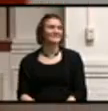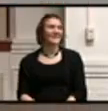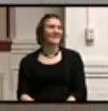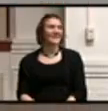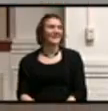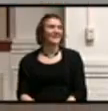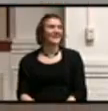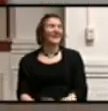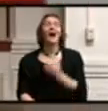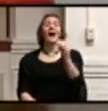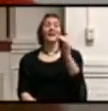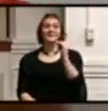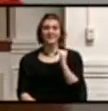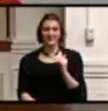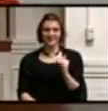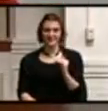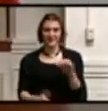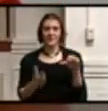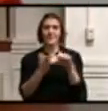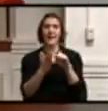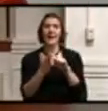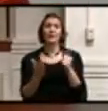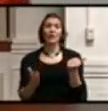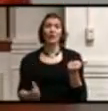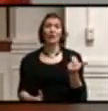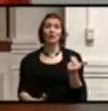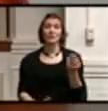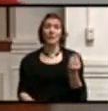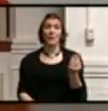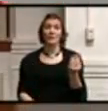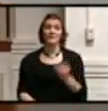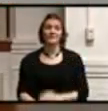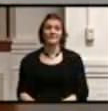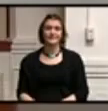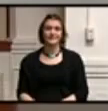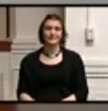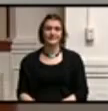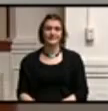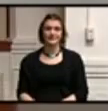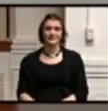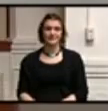Okay, moving ahead then, page 13 and 14,